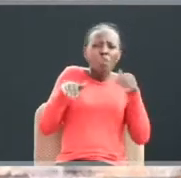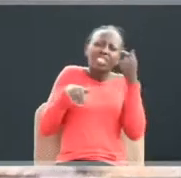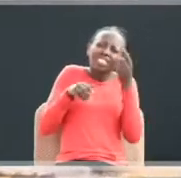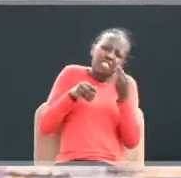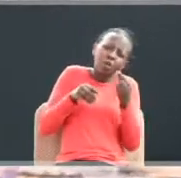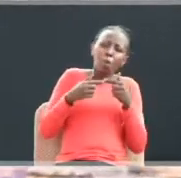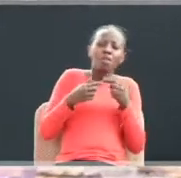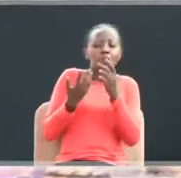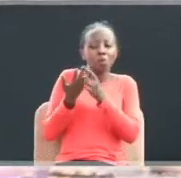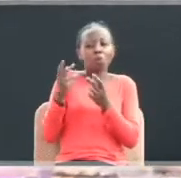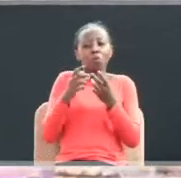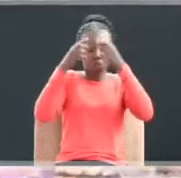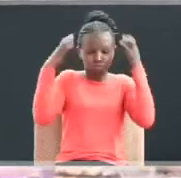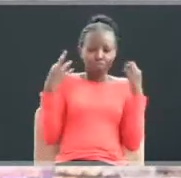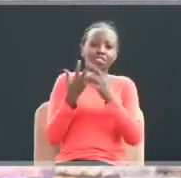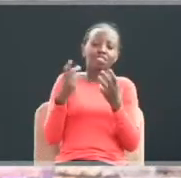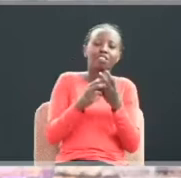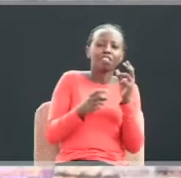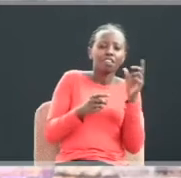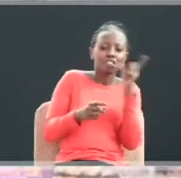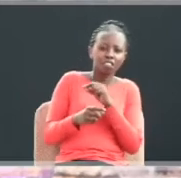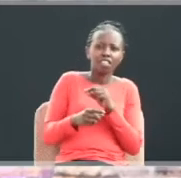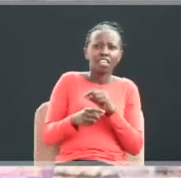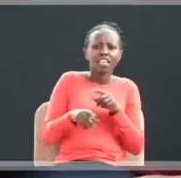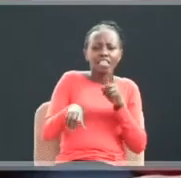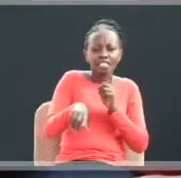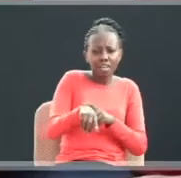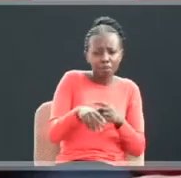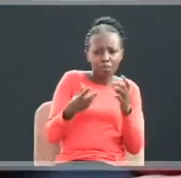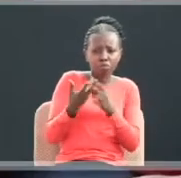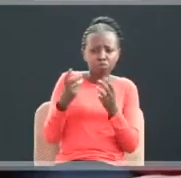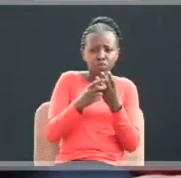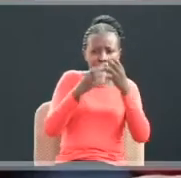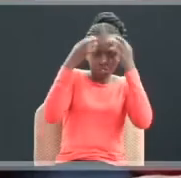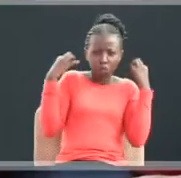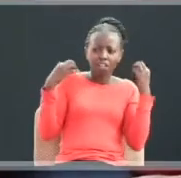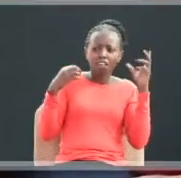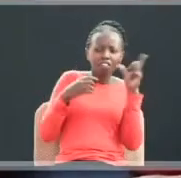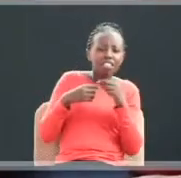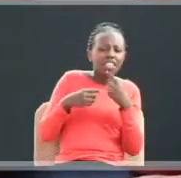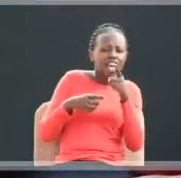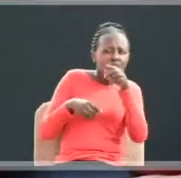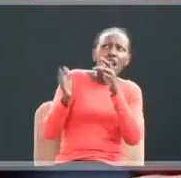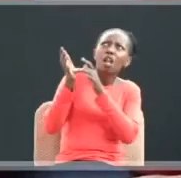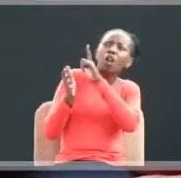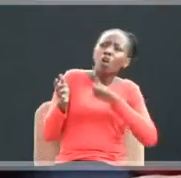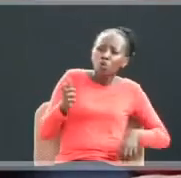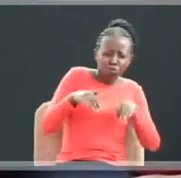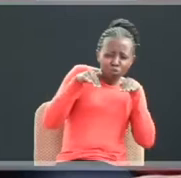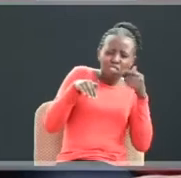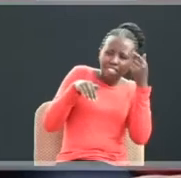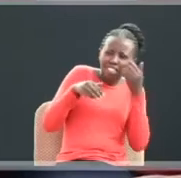married. Then when you get married, you start saying, Lord, just wait. Don't come. Let me have